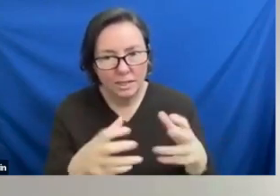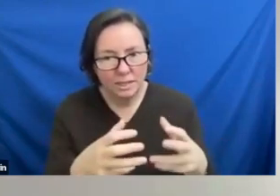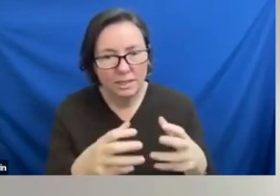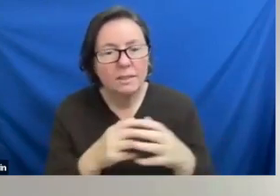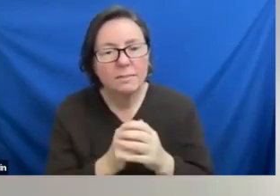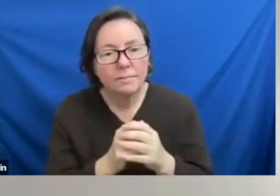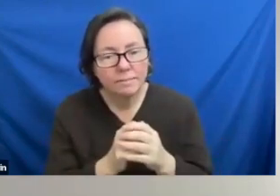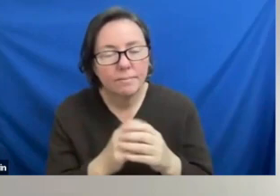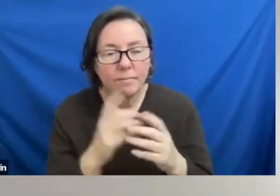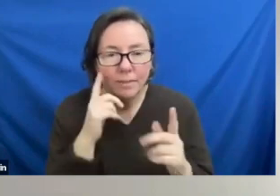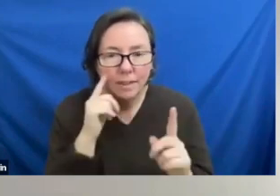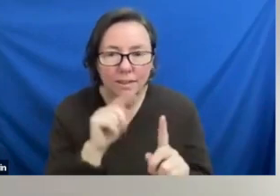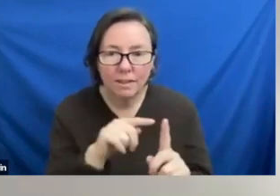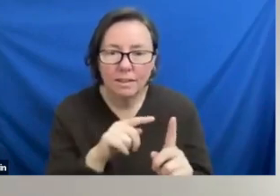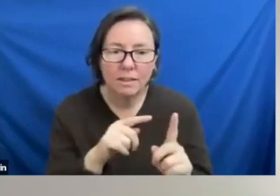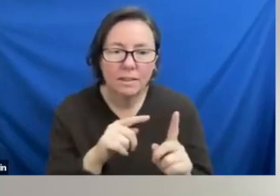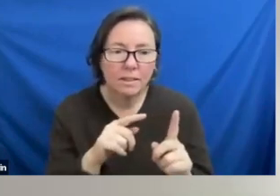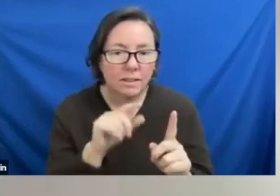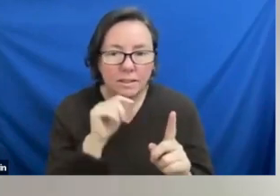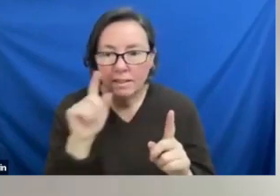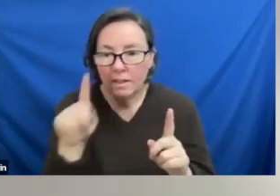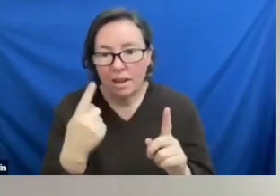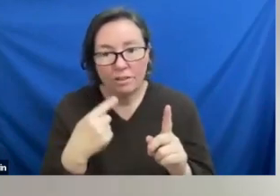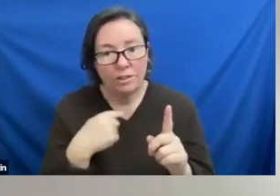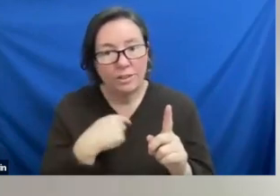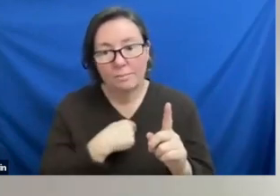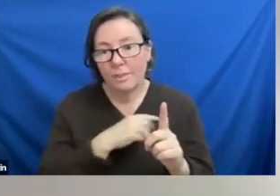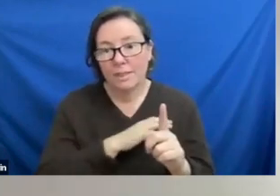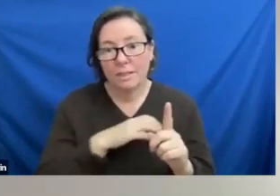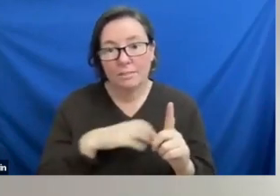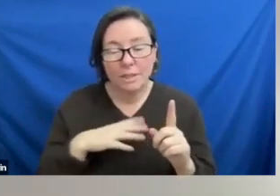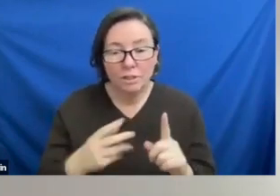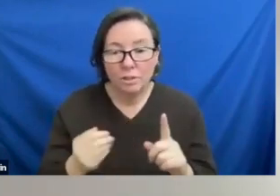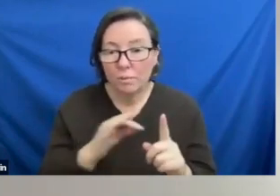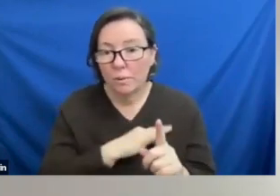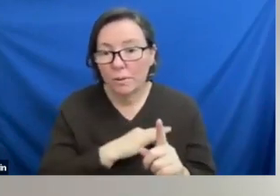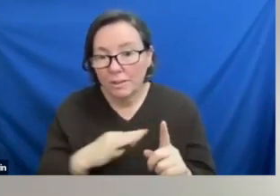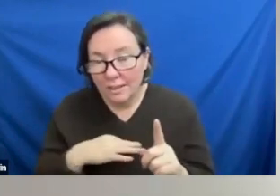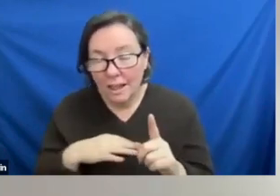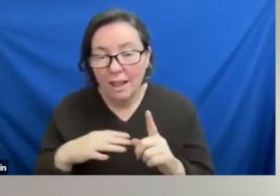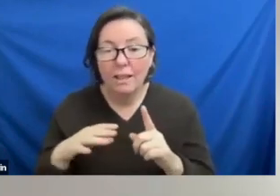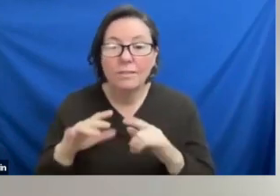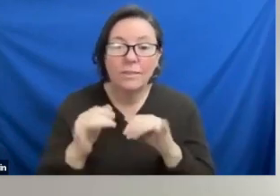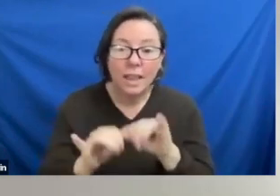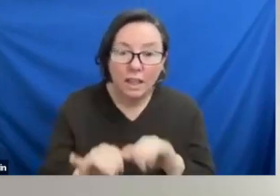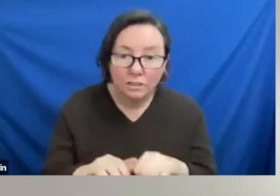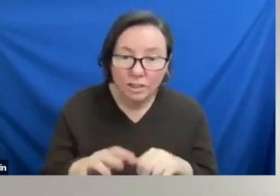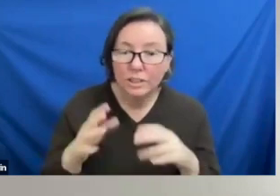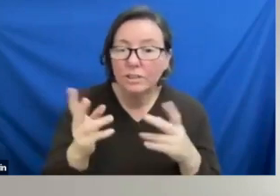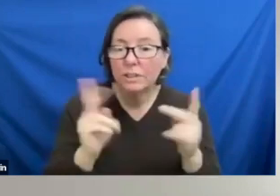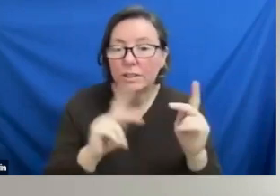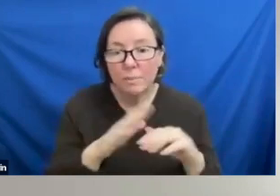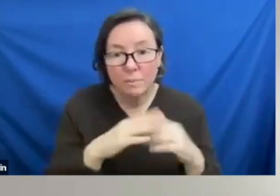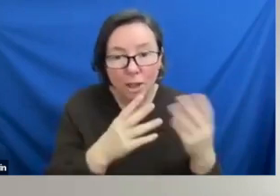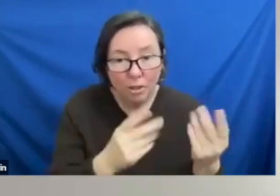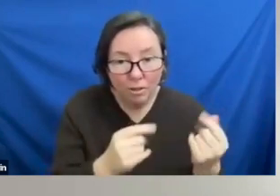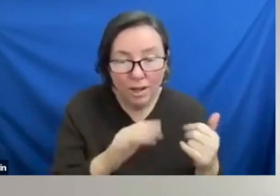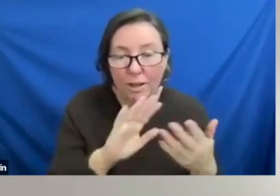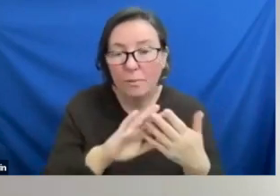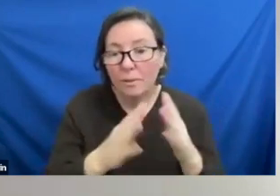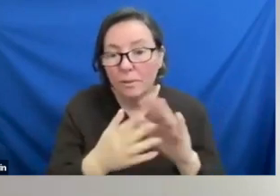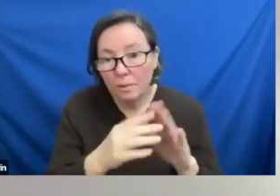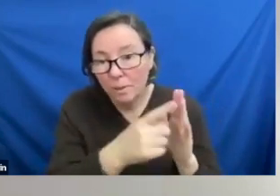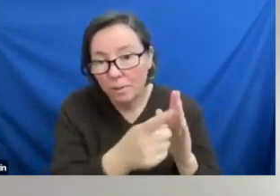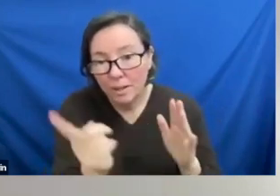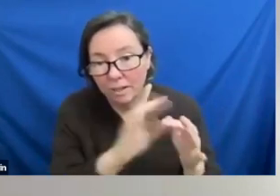takes, not only me as commissioner, the staff, the folks on the ground, the community,